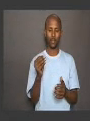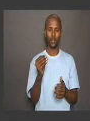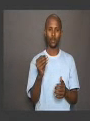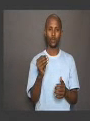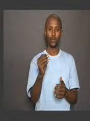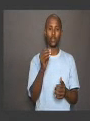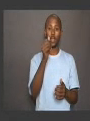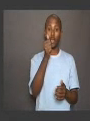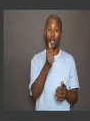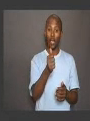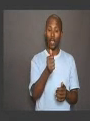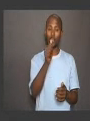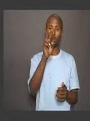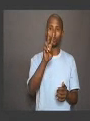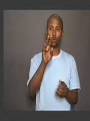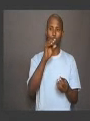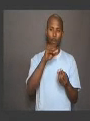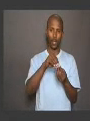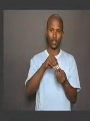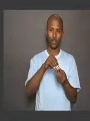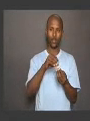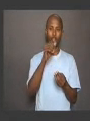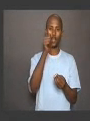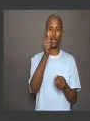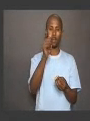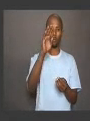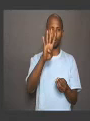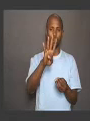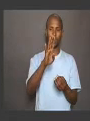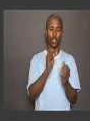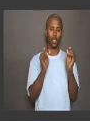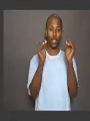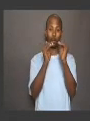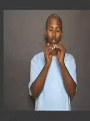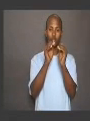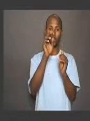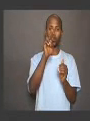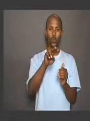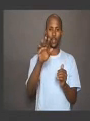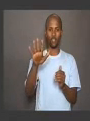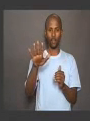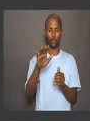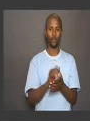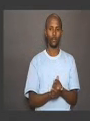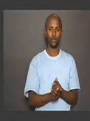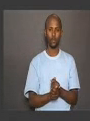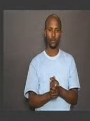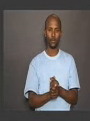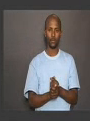and A2 plus A4 equals